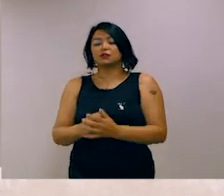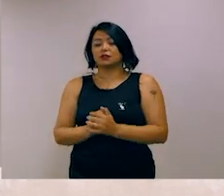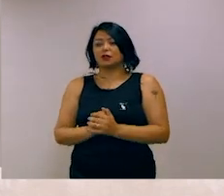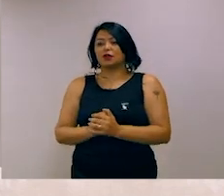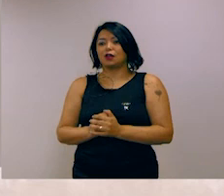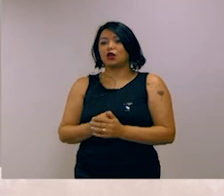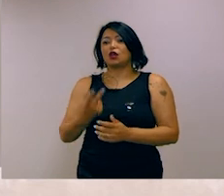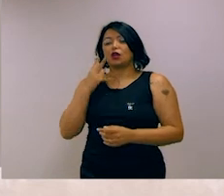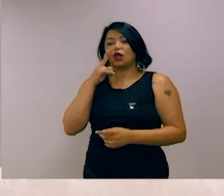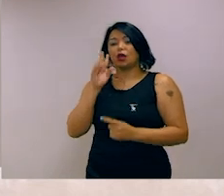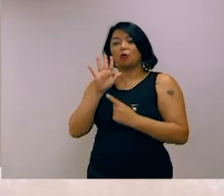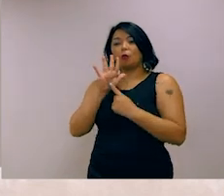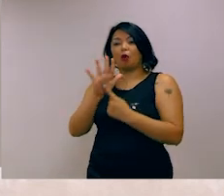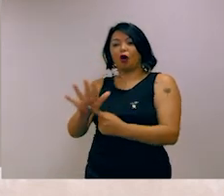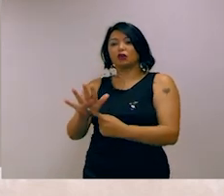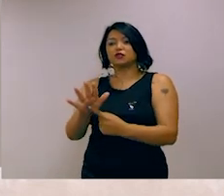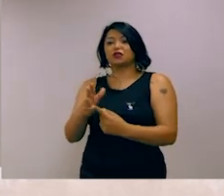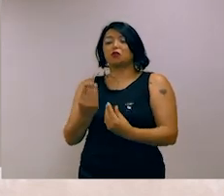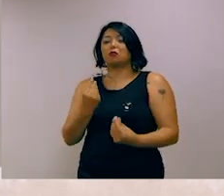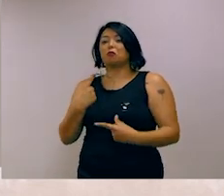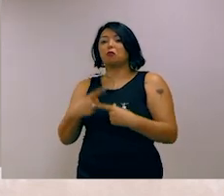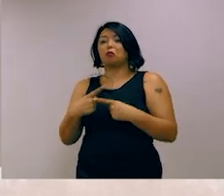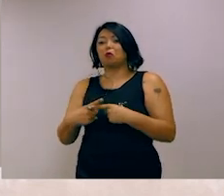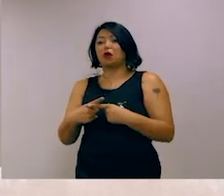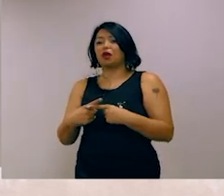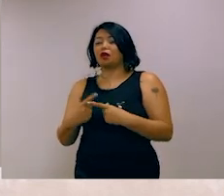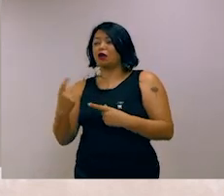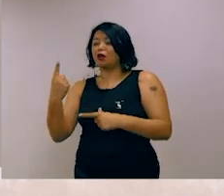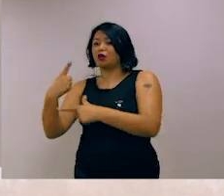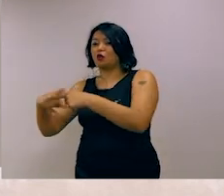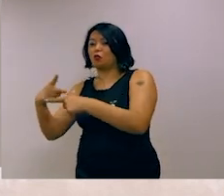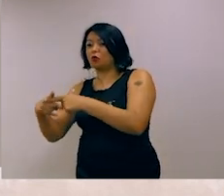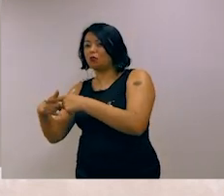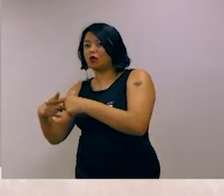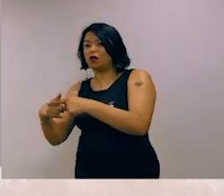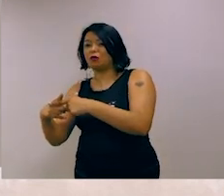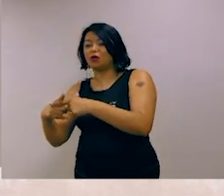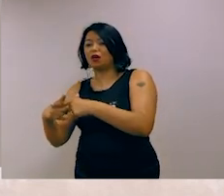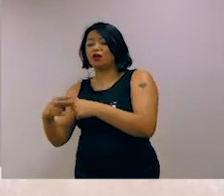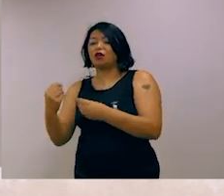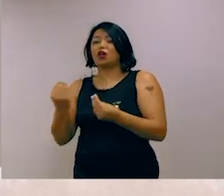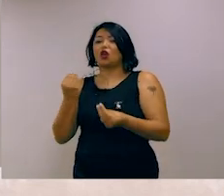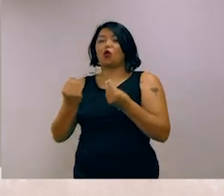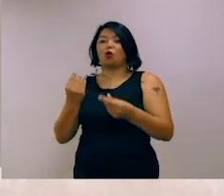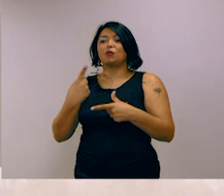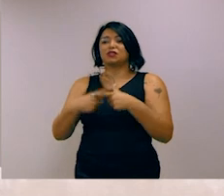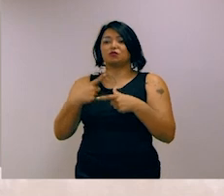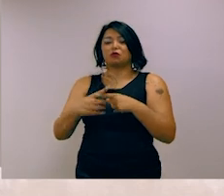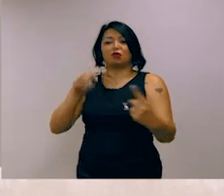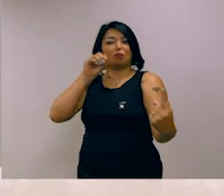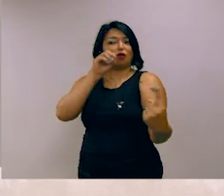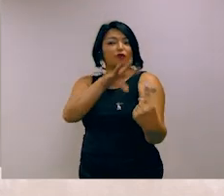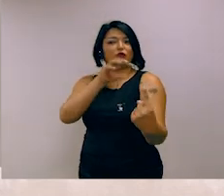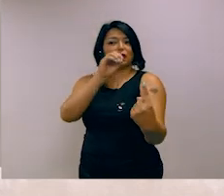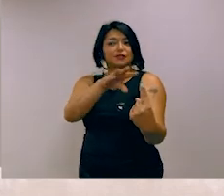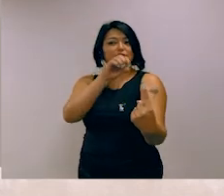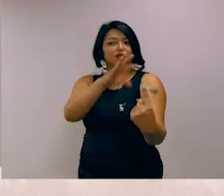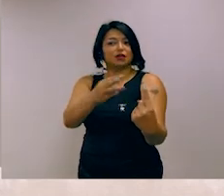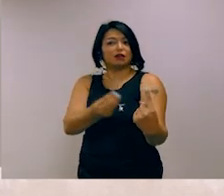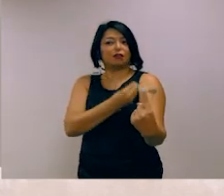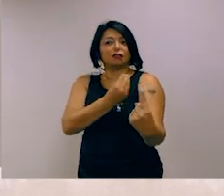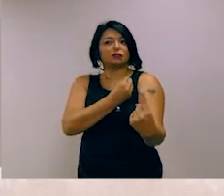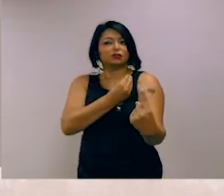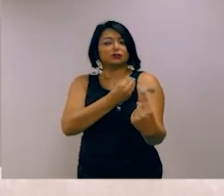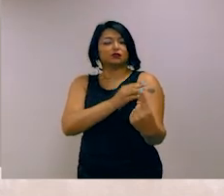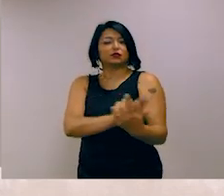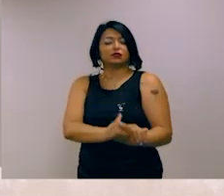right? So statisticians call these mediators. You can think of these as paths that